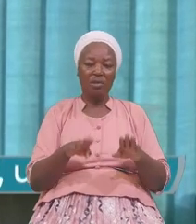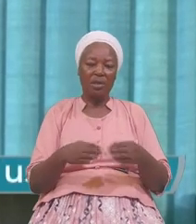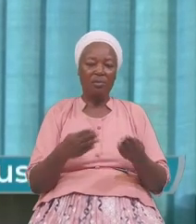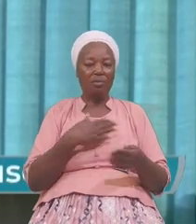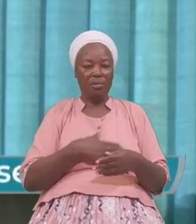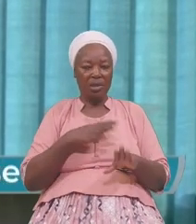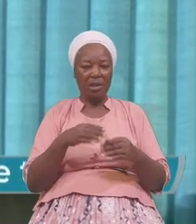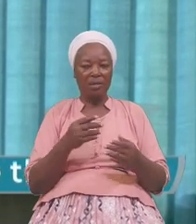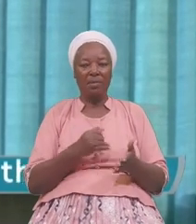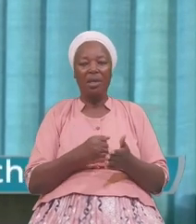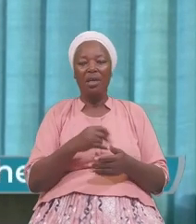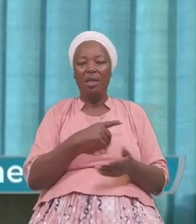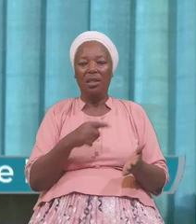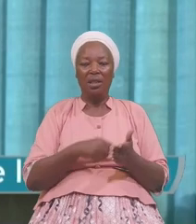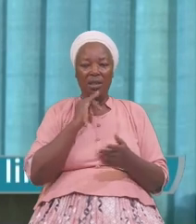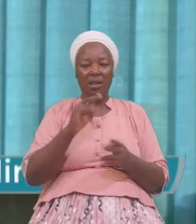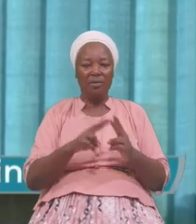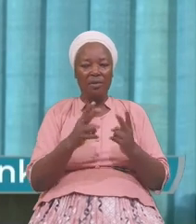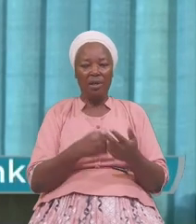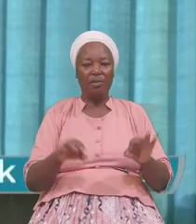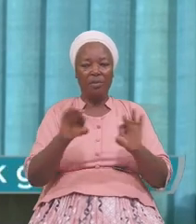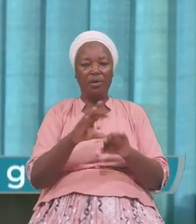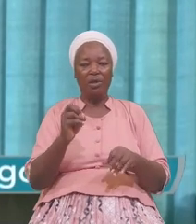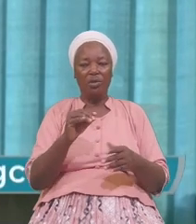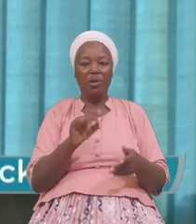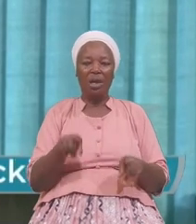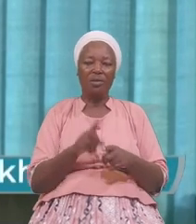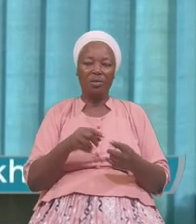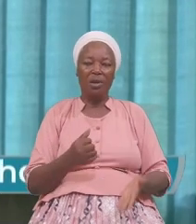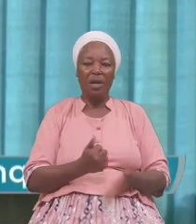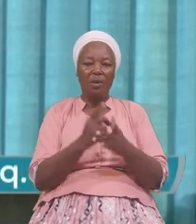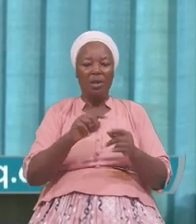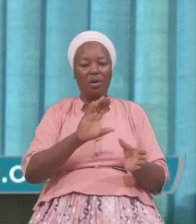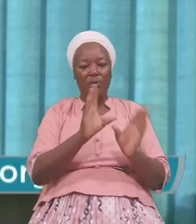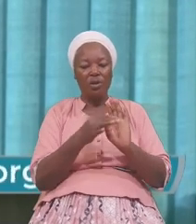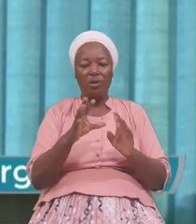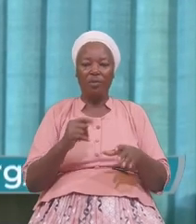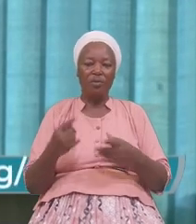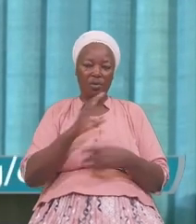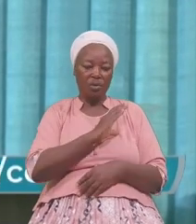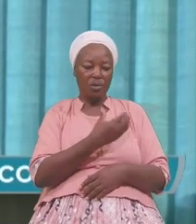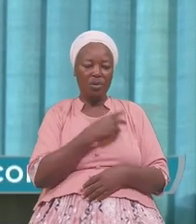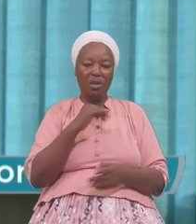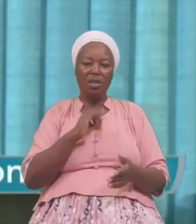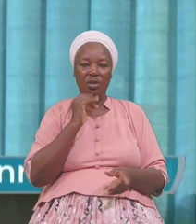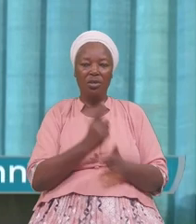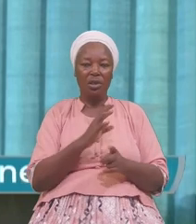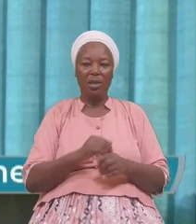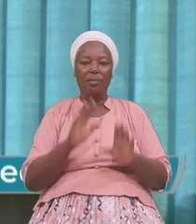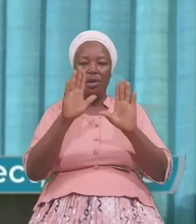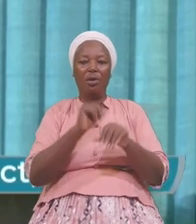This is necessary so as to help you. The conversion of your soul is just the miracle of a